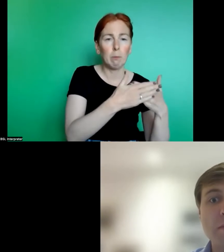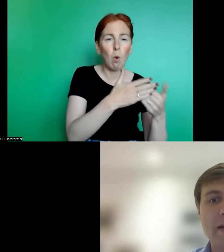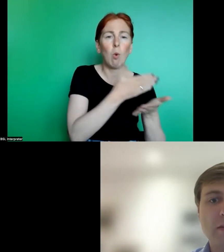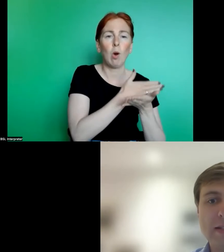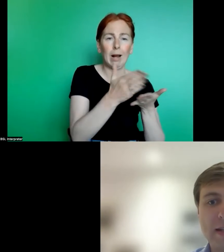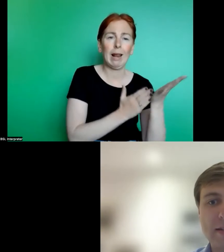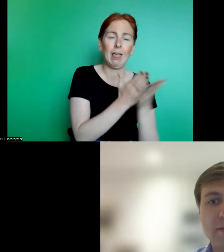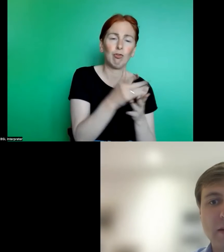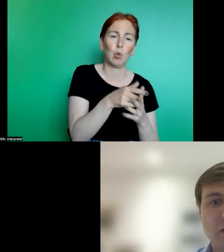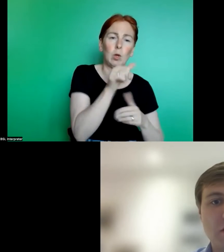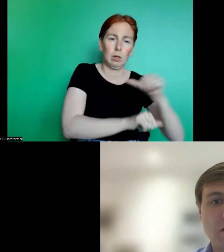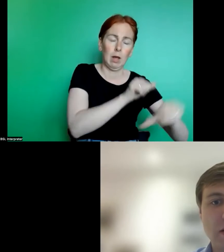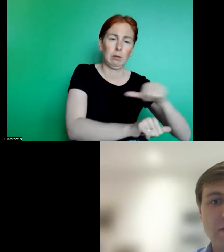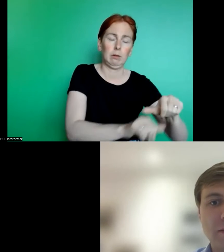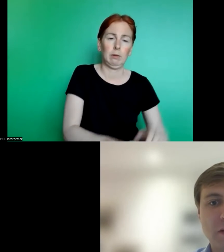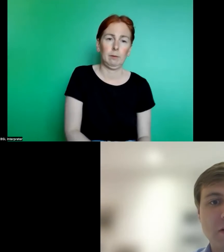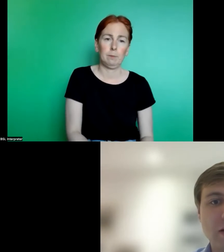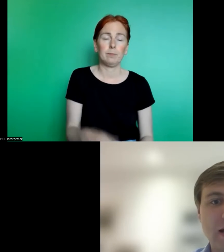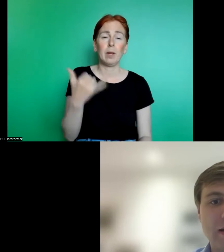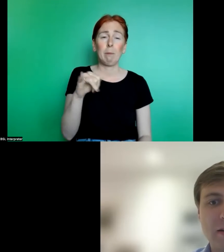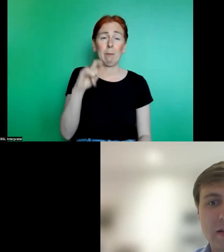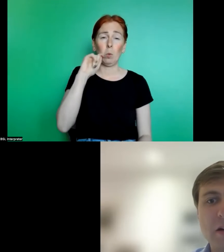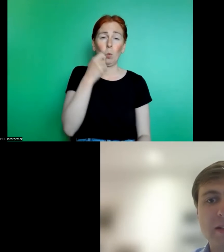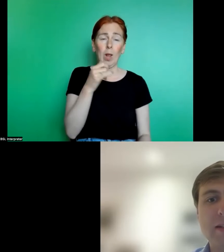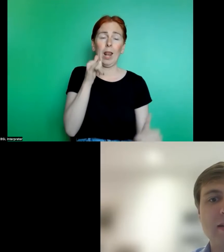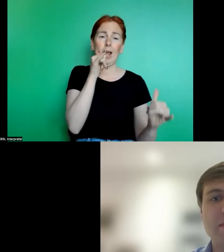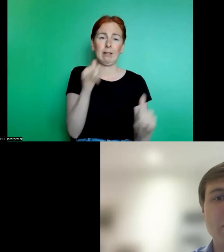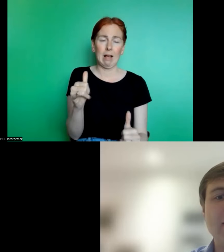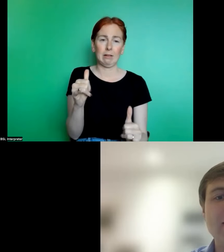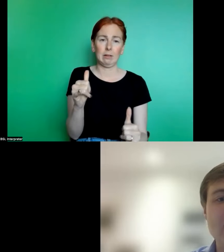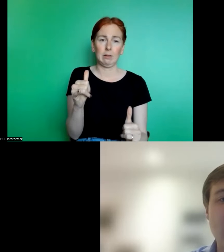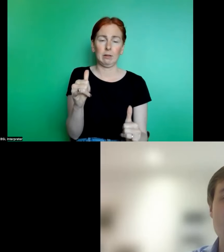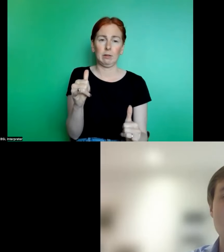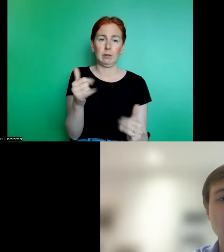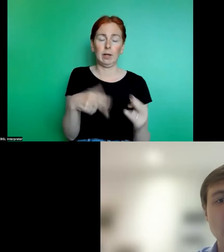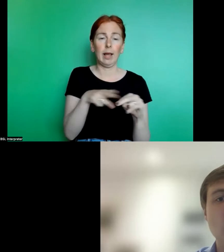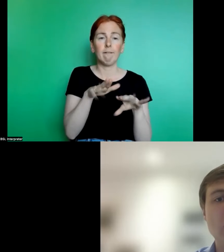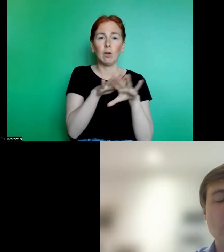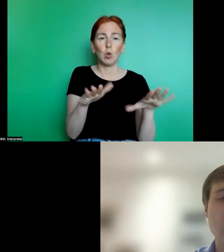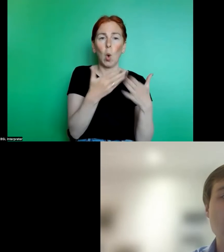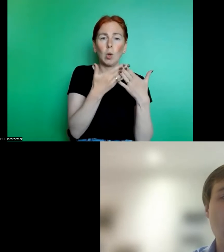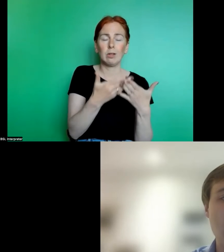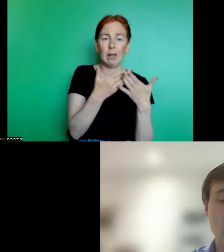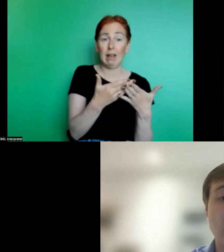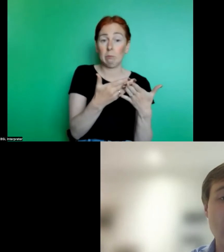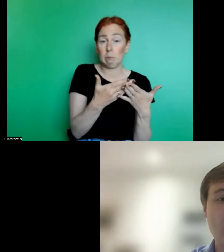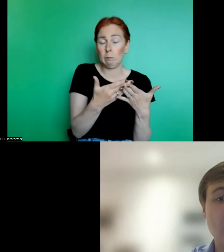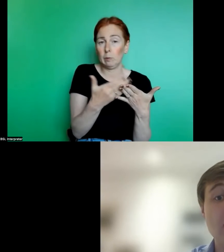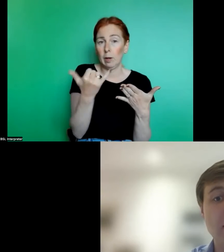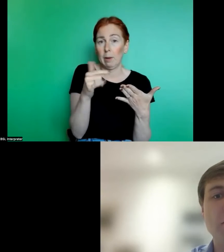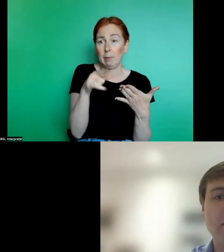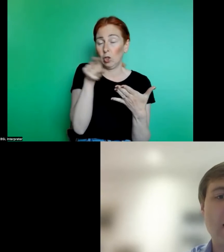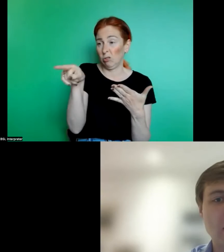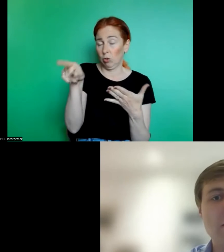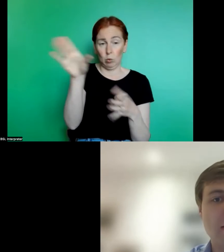You know, we might do these tests even if you're not in a study, but we tend to only do the ones that either are necessary